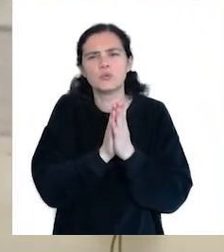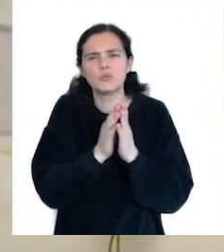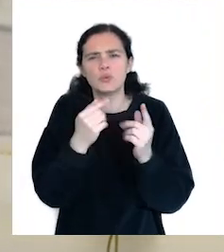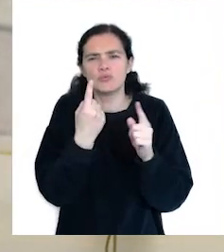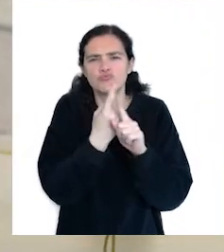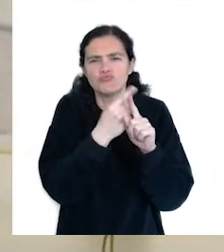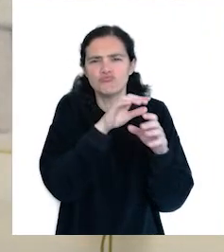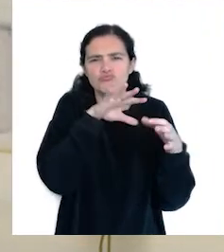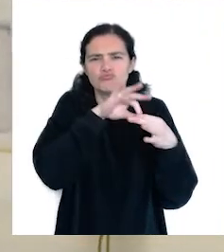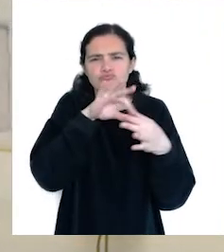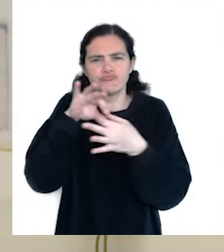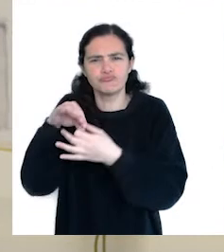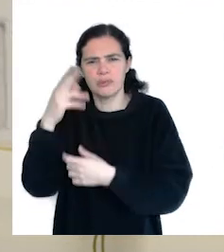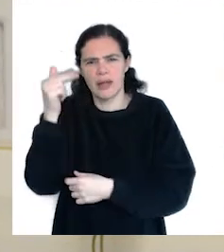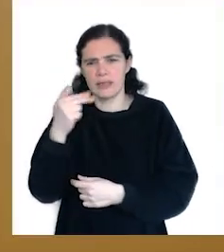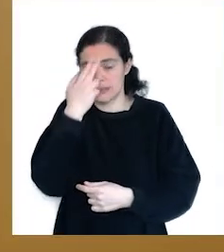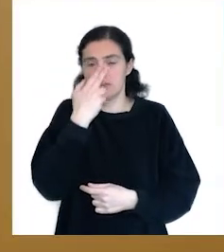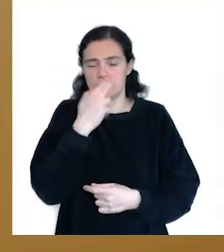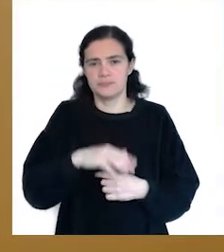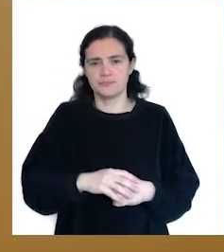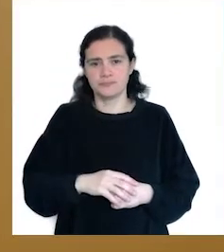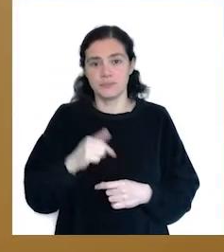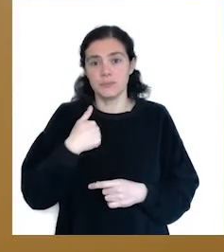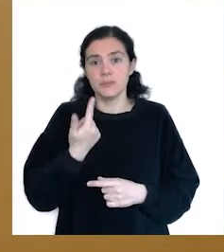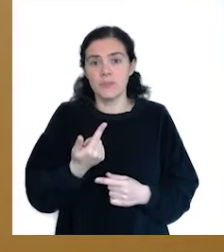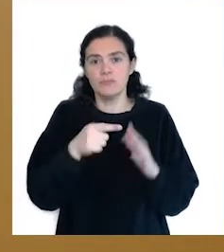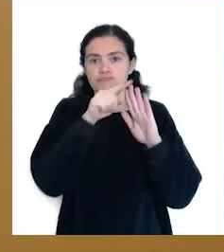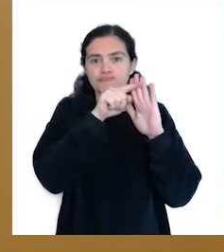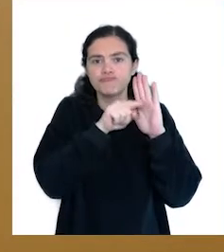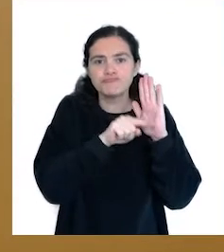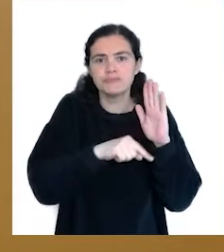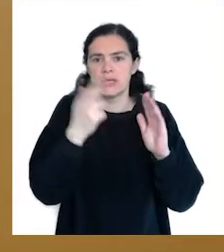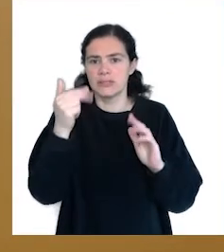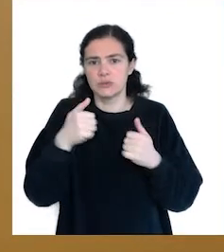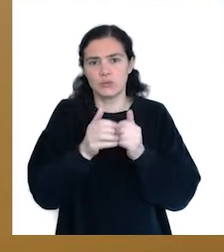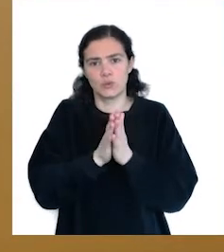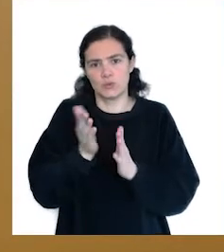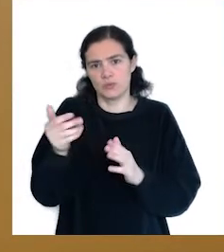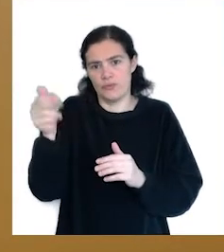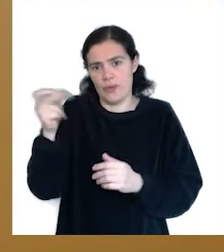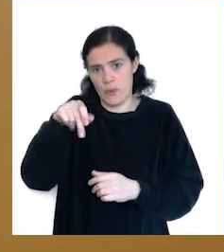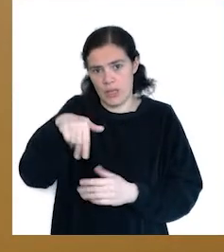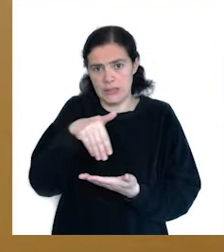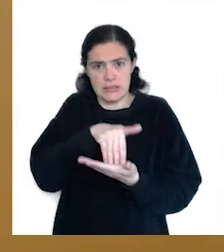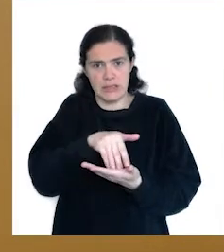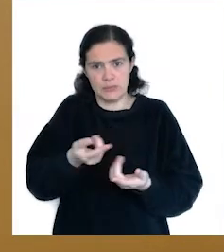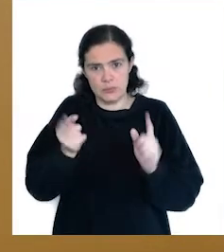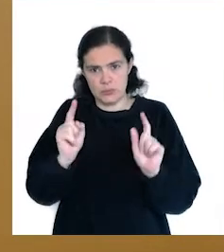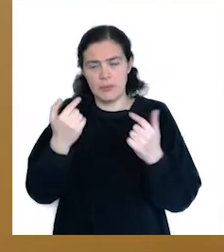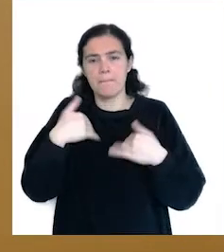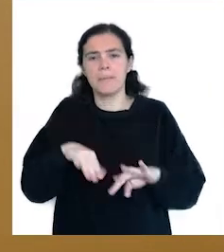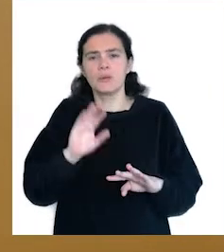the canon of art history. I am not going to list all the artists who are